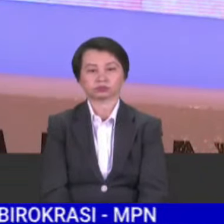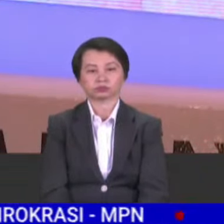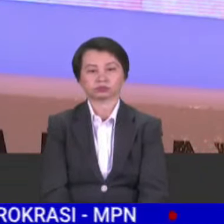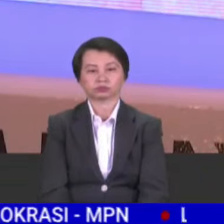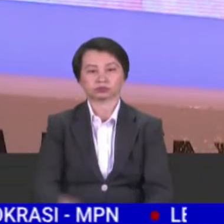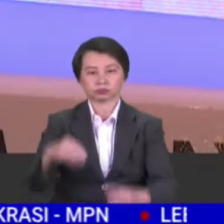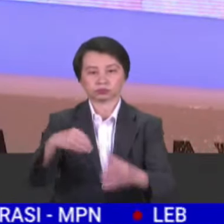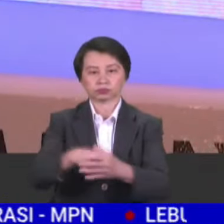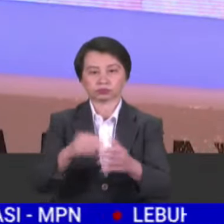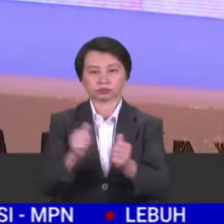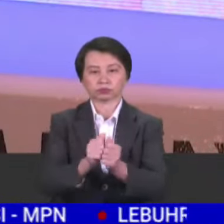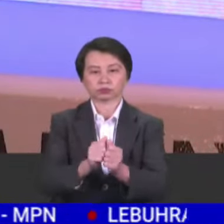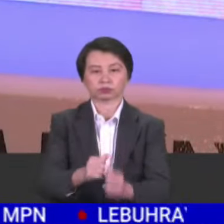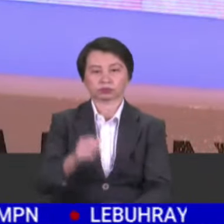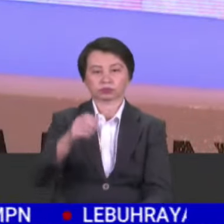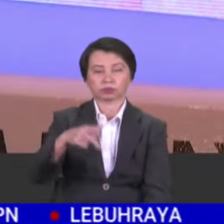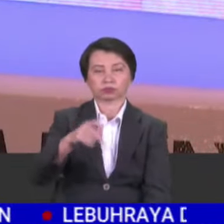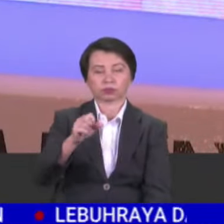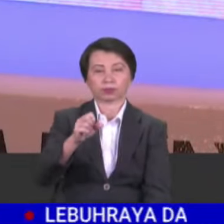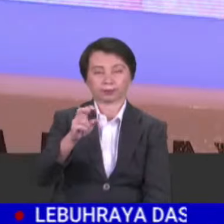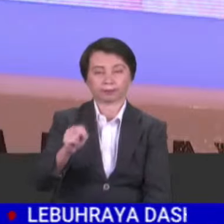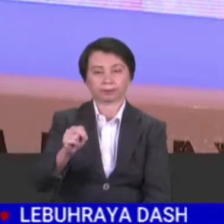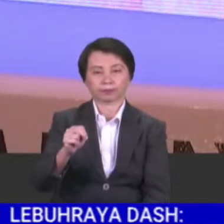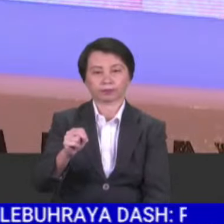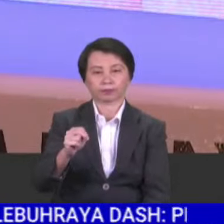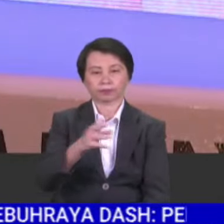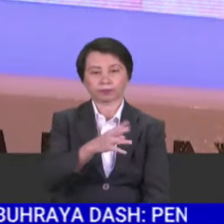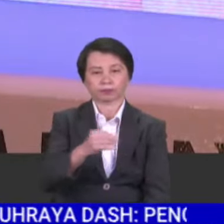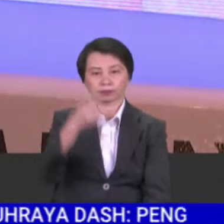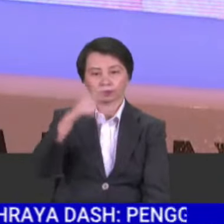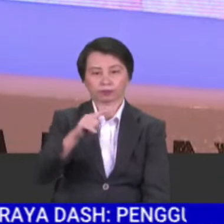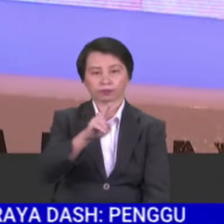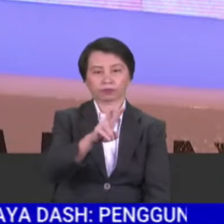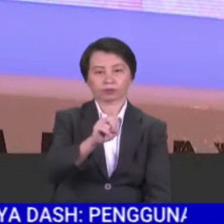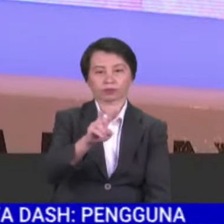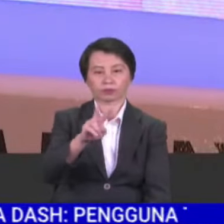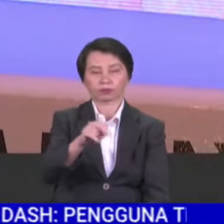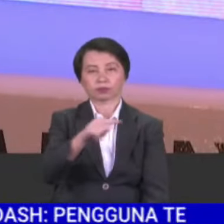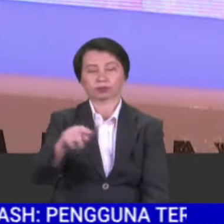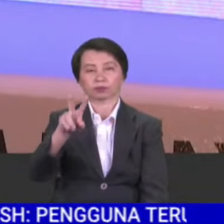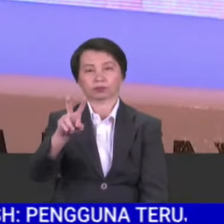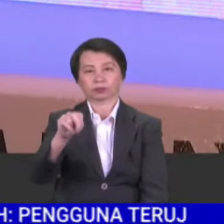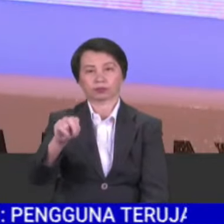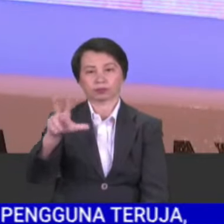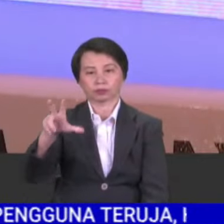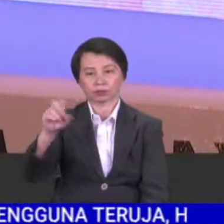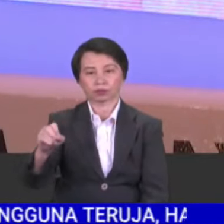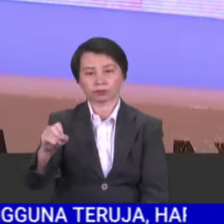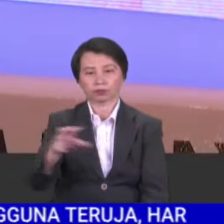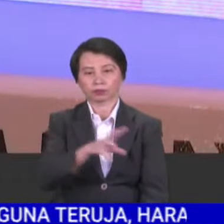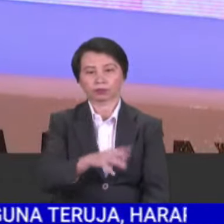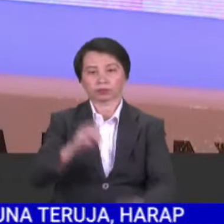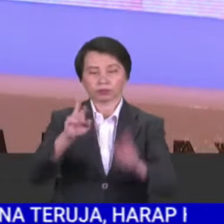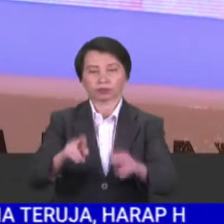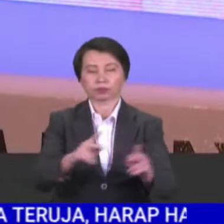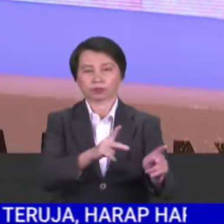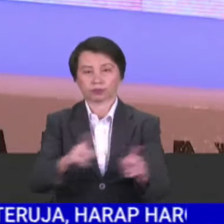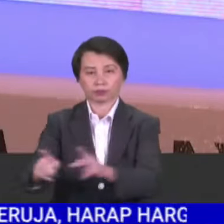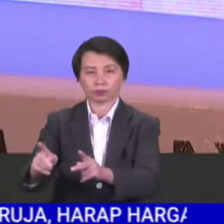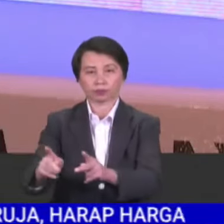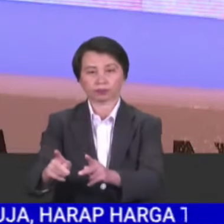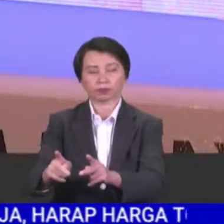National Tourism Policy, or NTP, 2020 to 2030, the nation's roadmap for